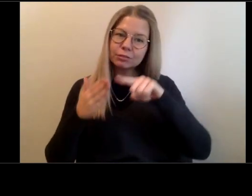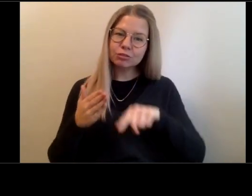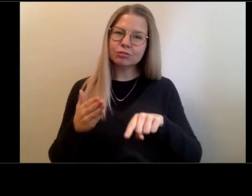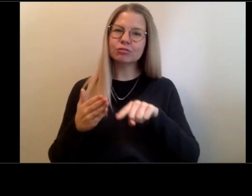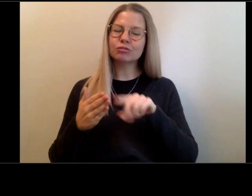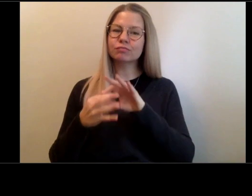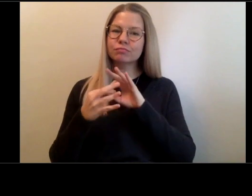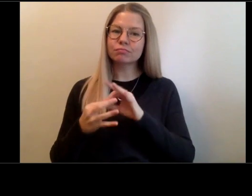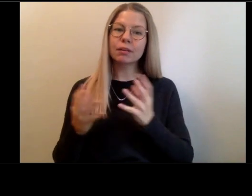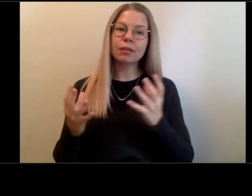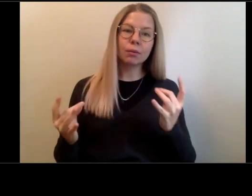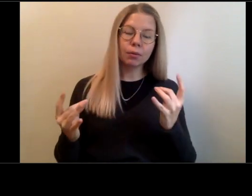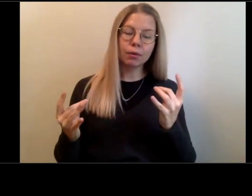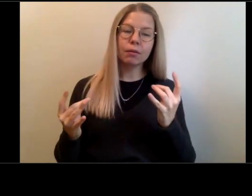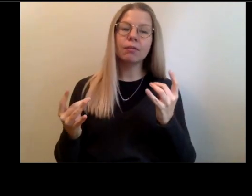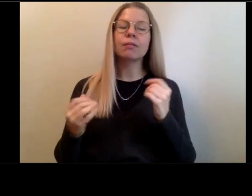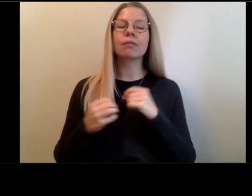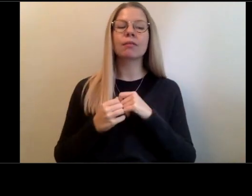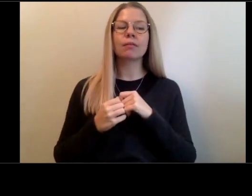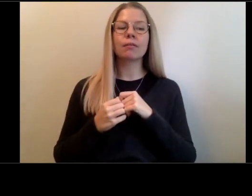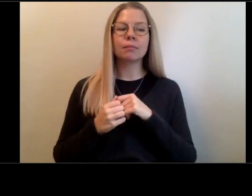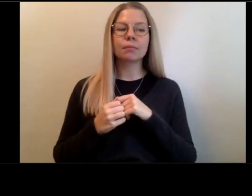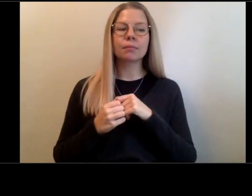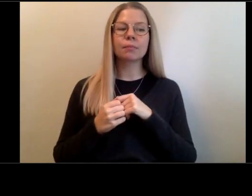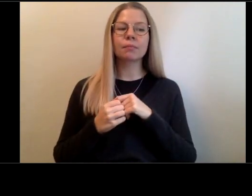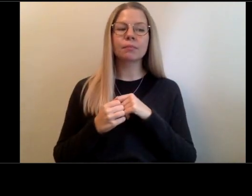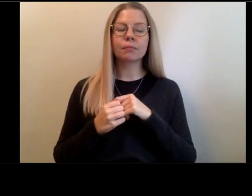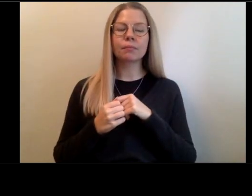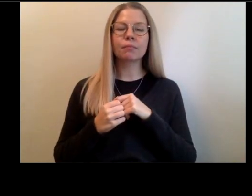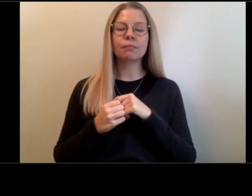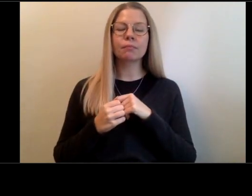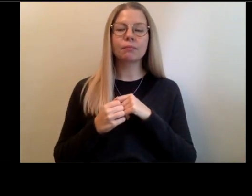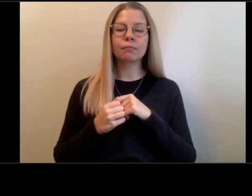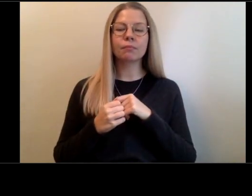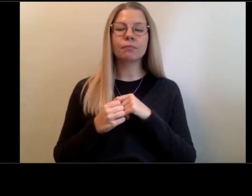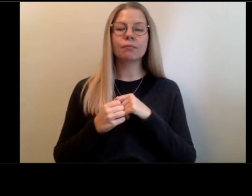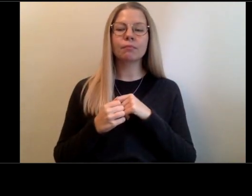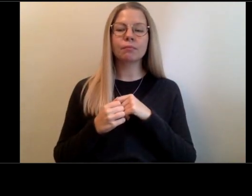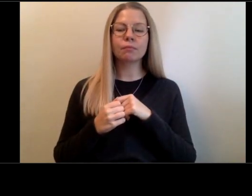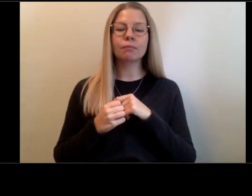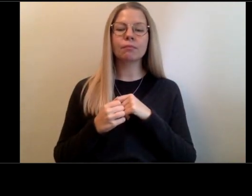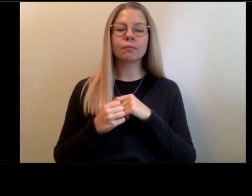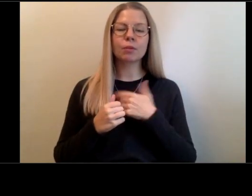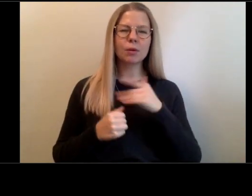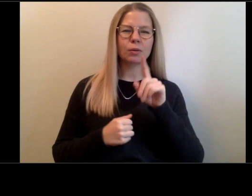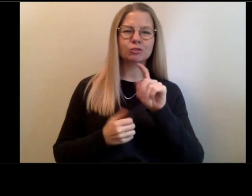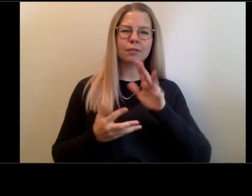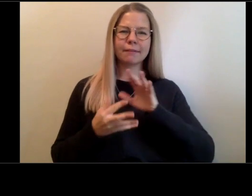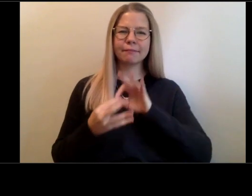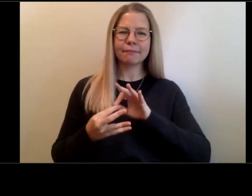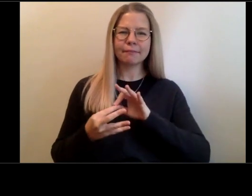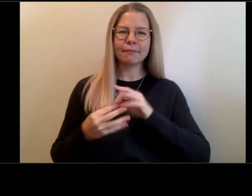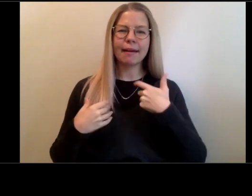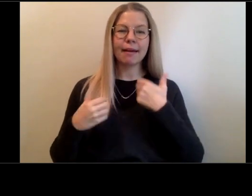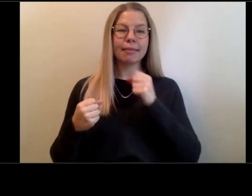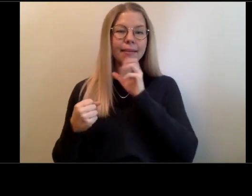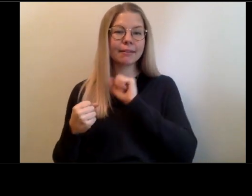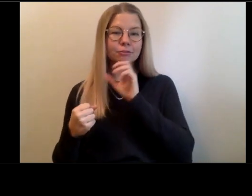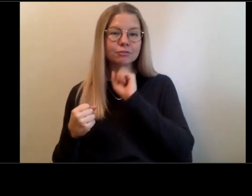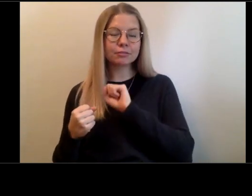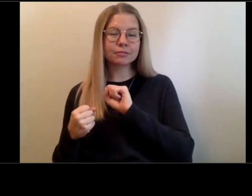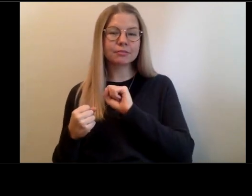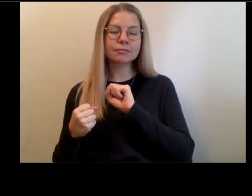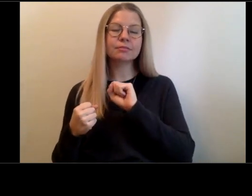and my question kind of relates to the healthy aging aspect, but I also noticed that there's a lot of